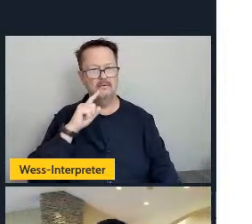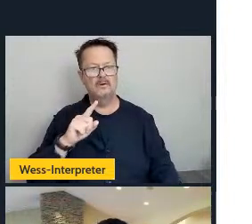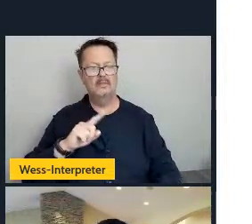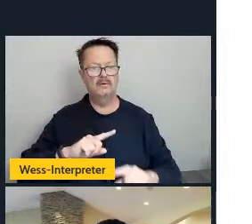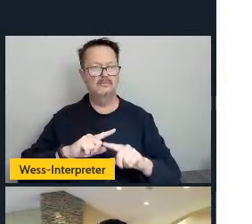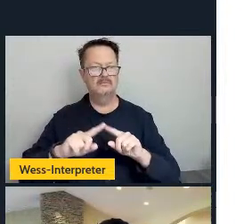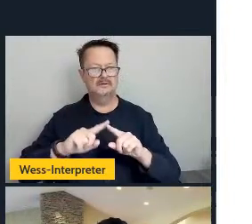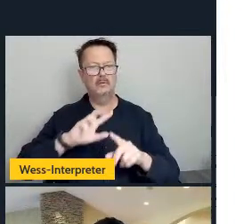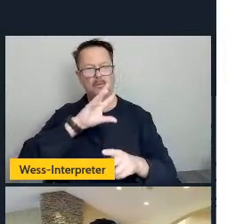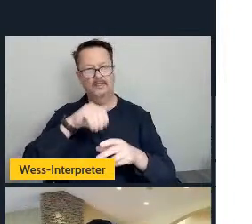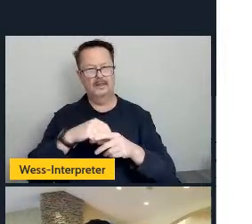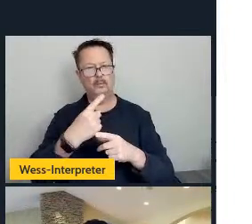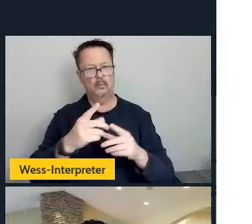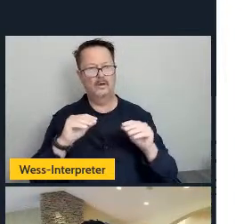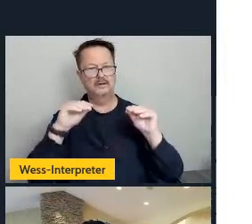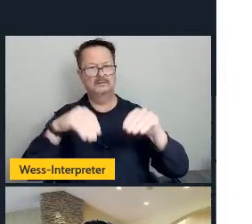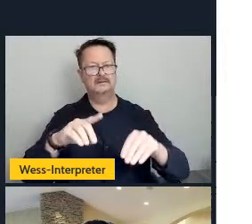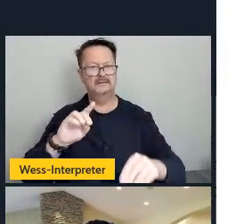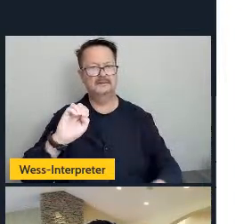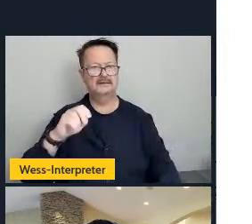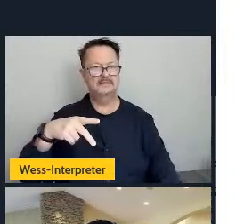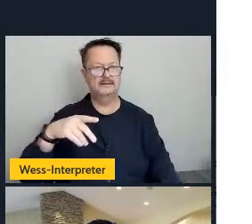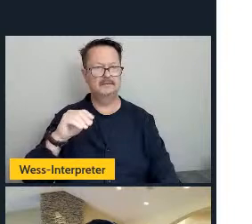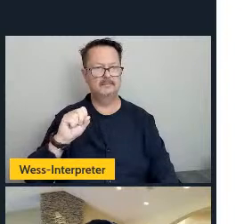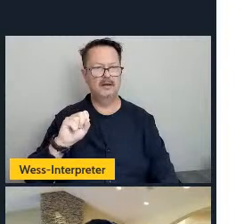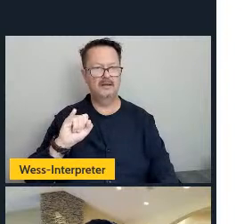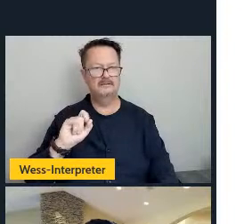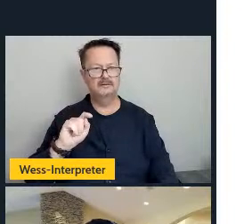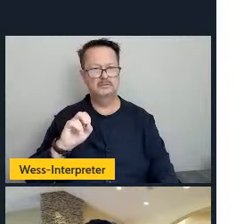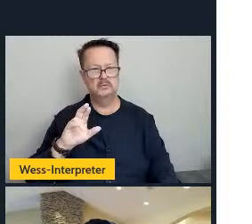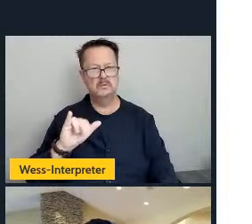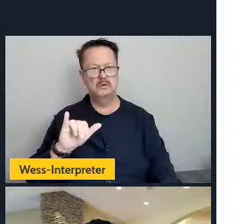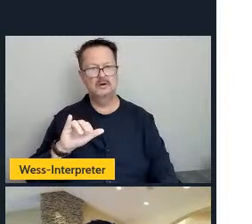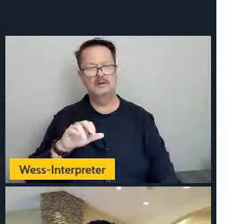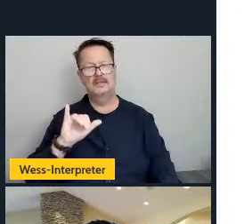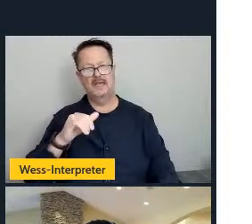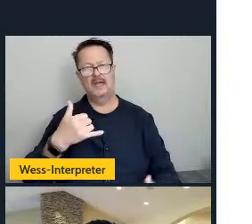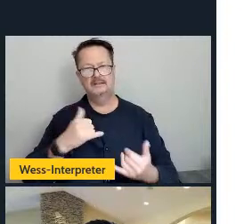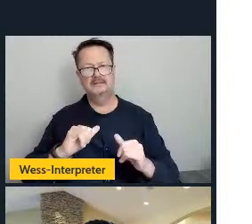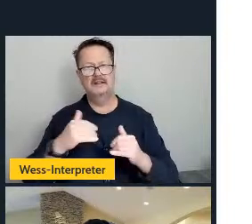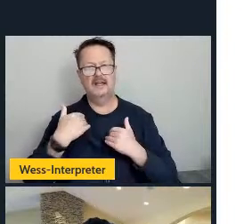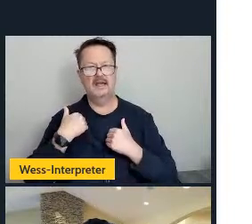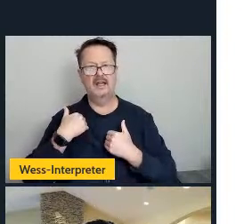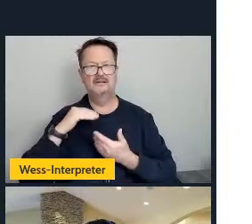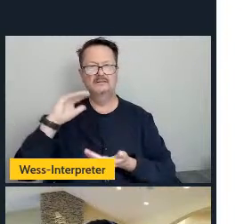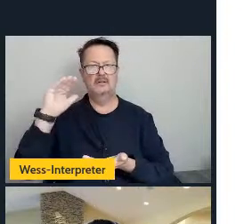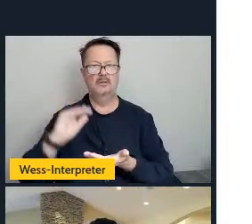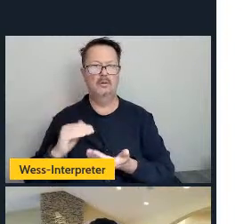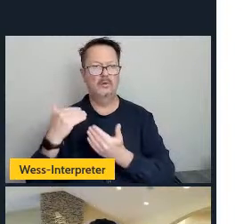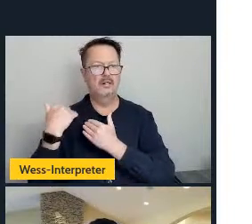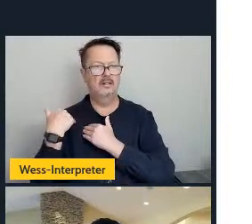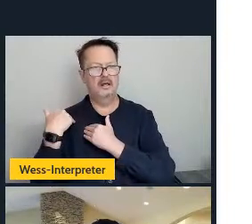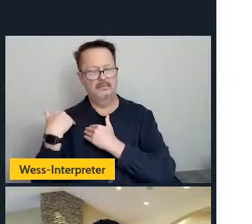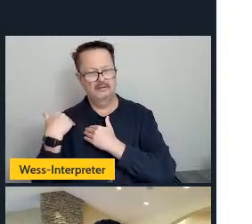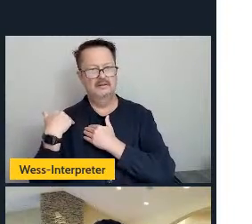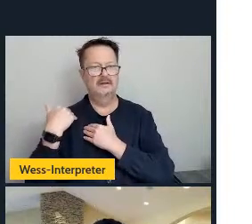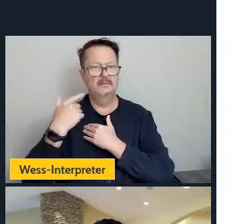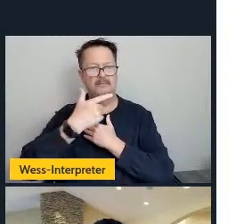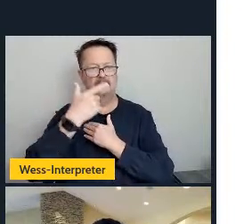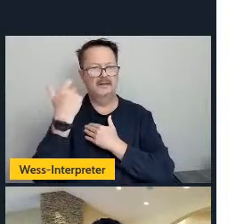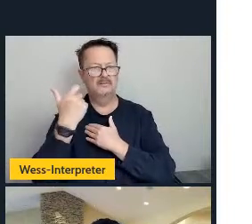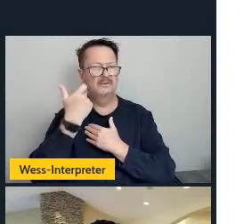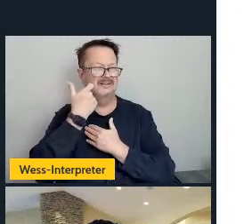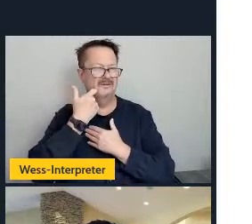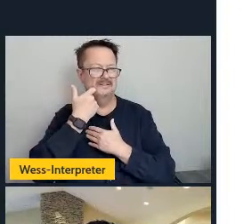repository. That actually still has reliability low from my perspective because of the reason I described in the previous